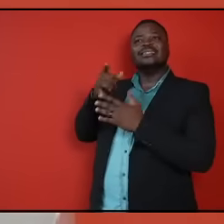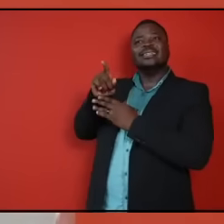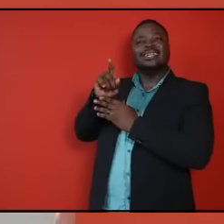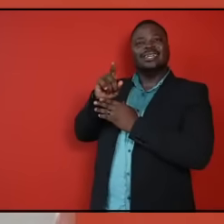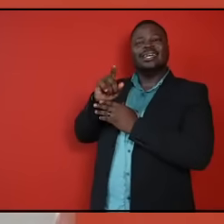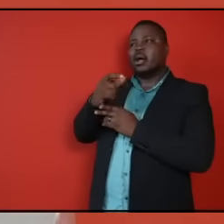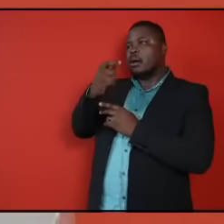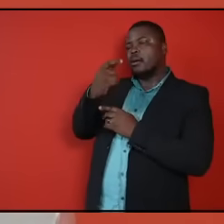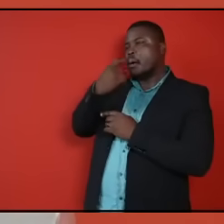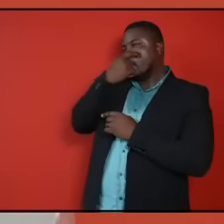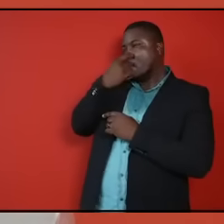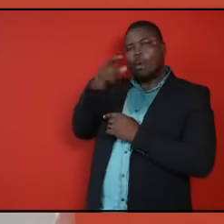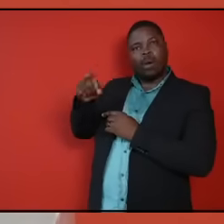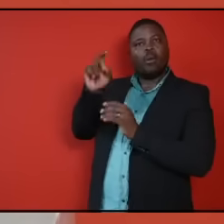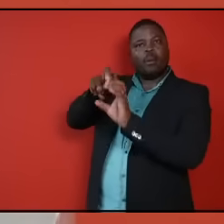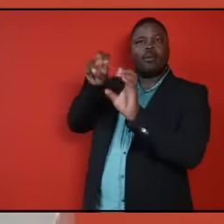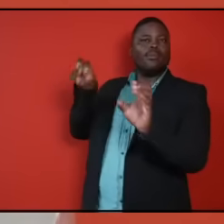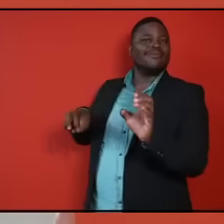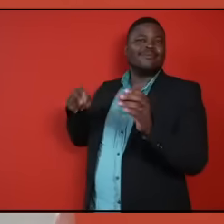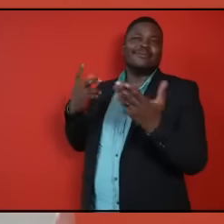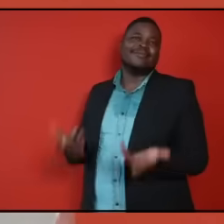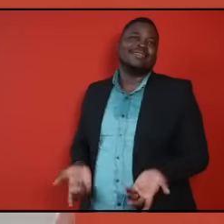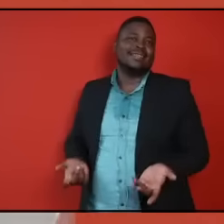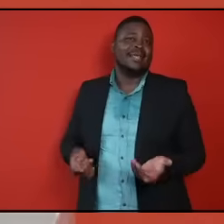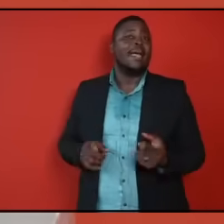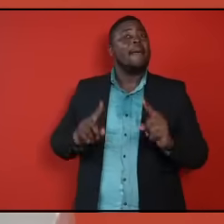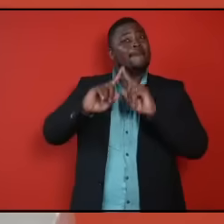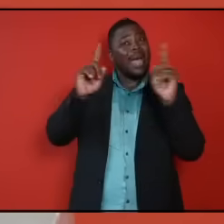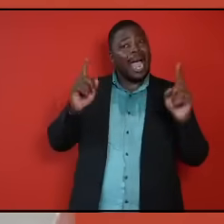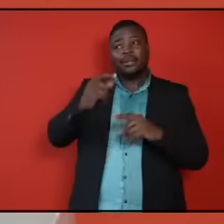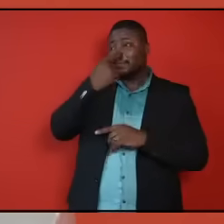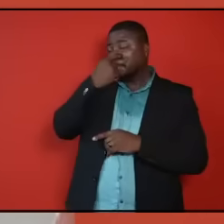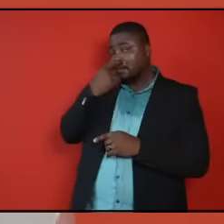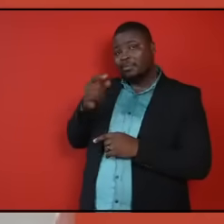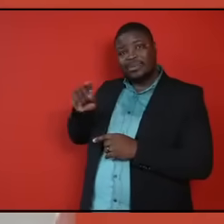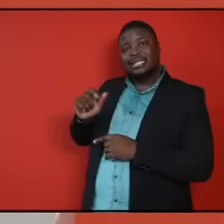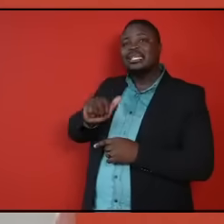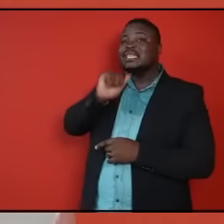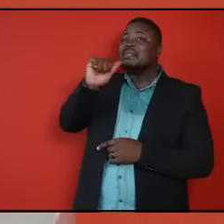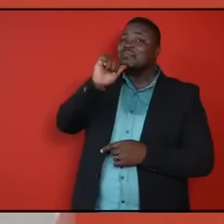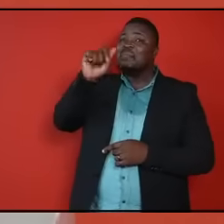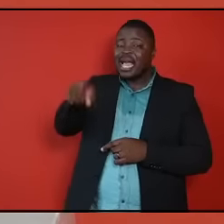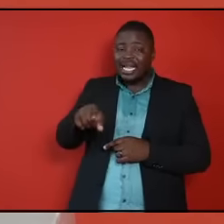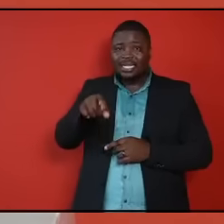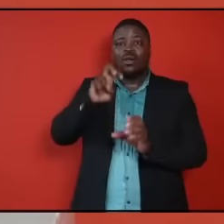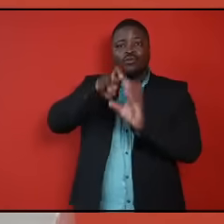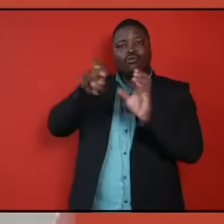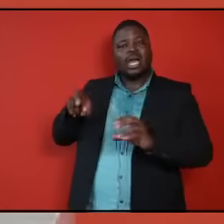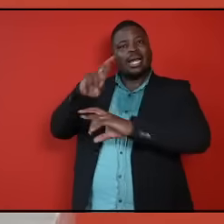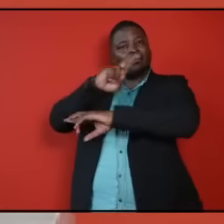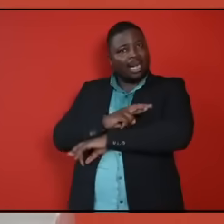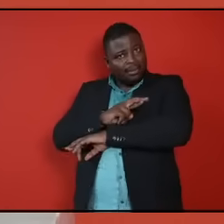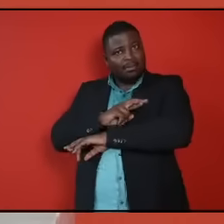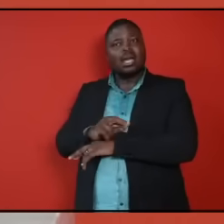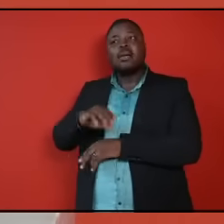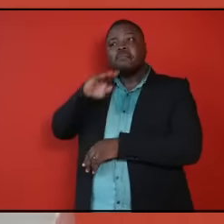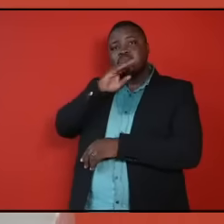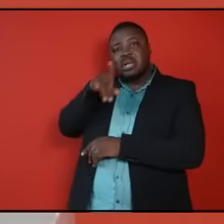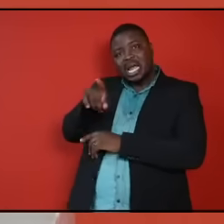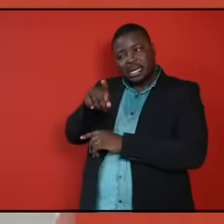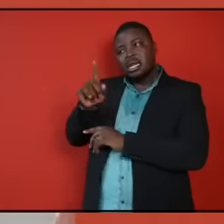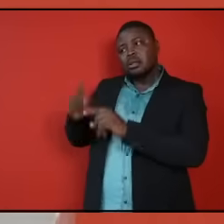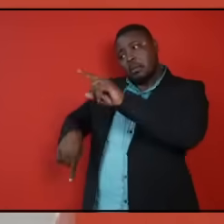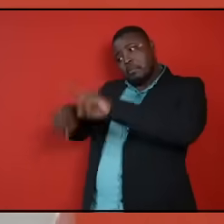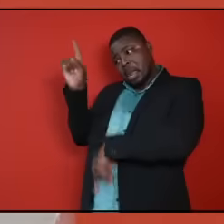But Melayazu Ramaphosa, even if he has retired, impeachment still applies on